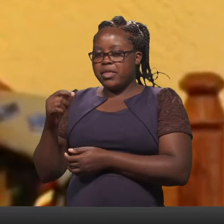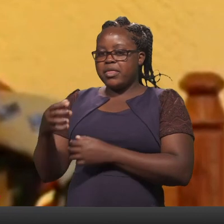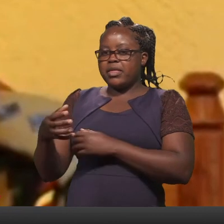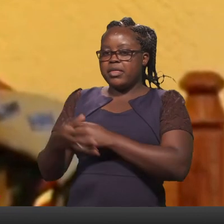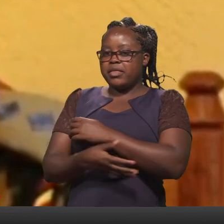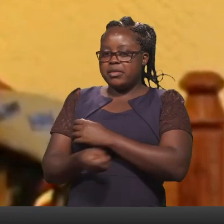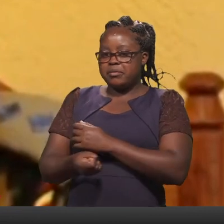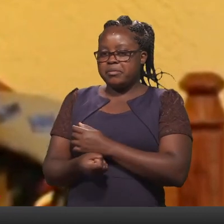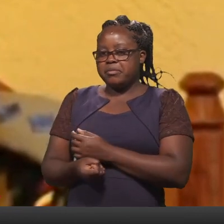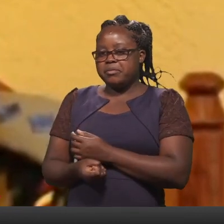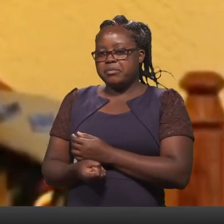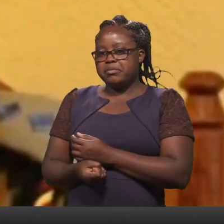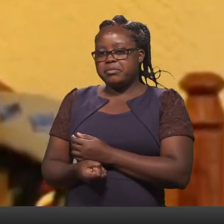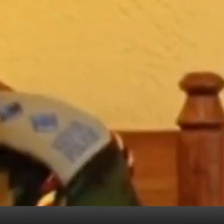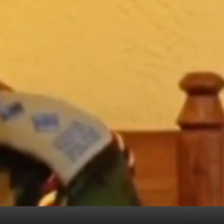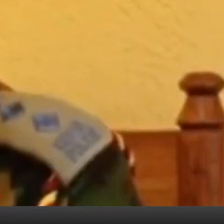assailant but investigations have commenced